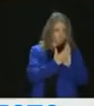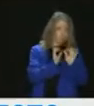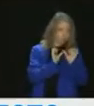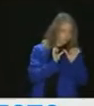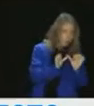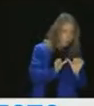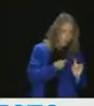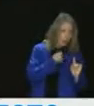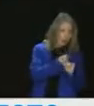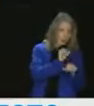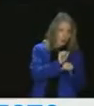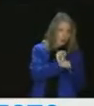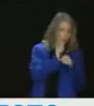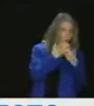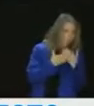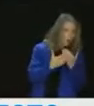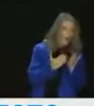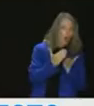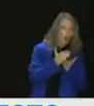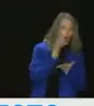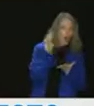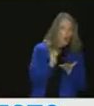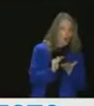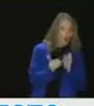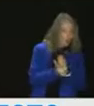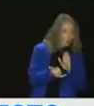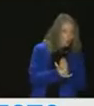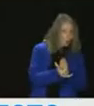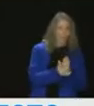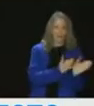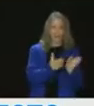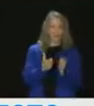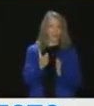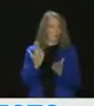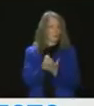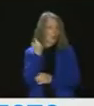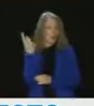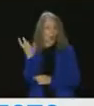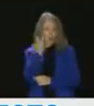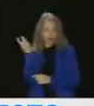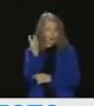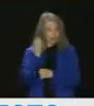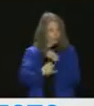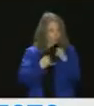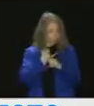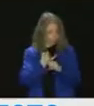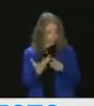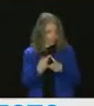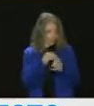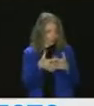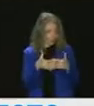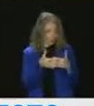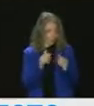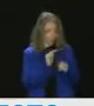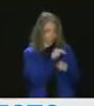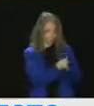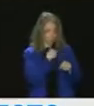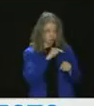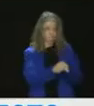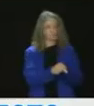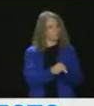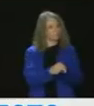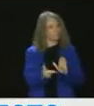your job, your livelihood, even your ability to travel internationally, including to the US.